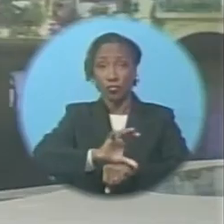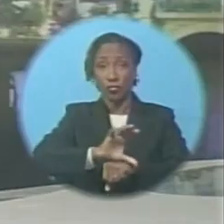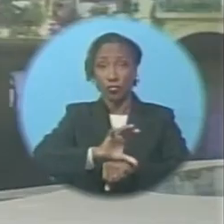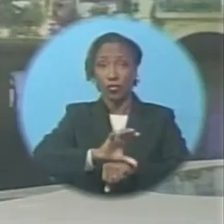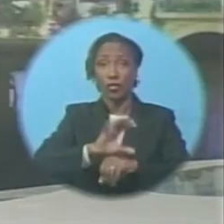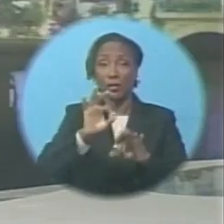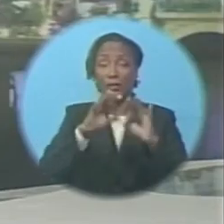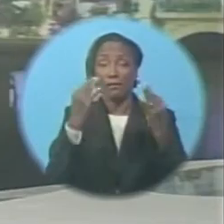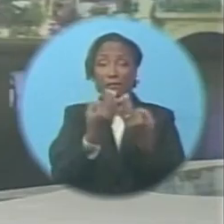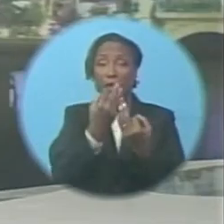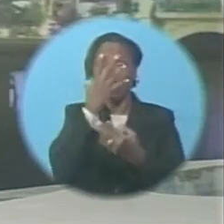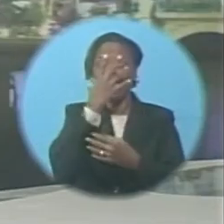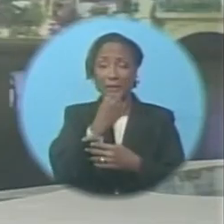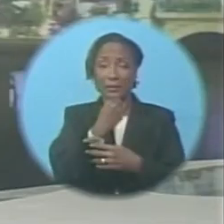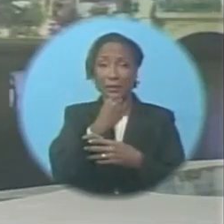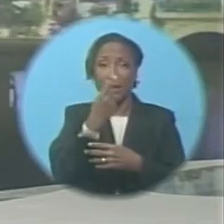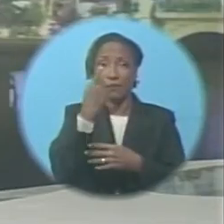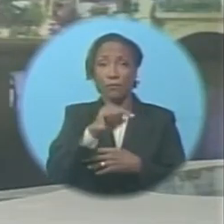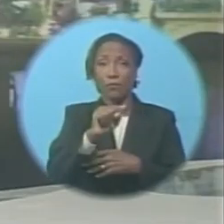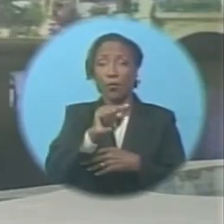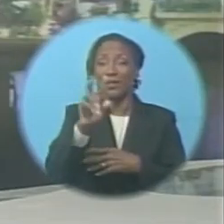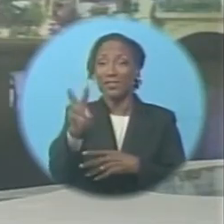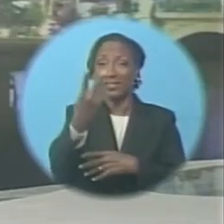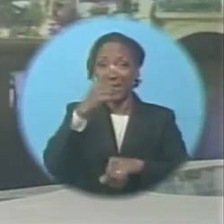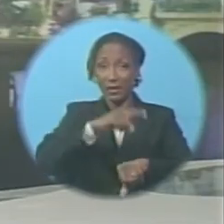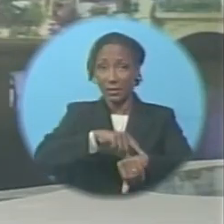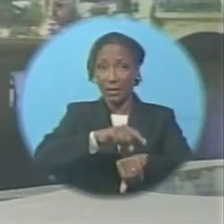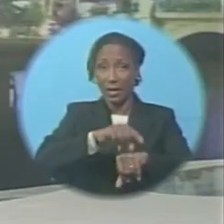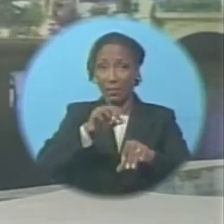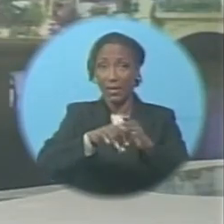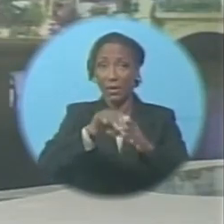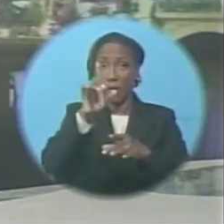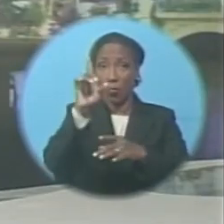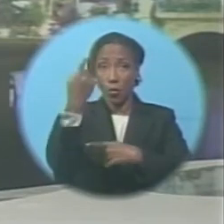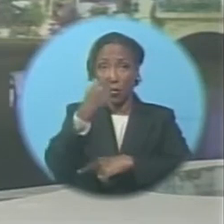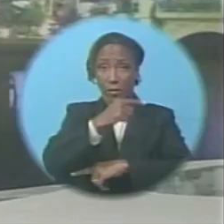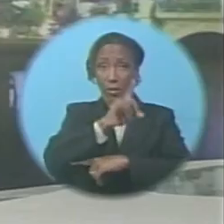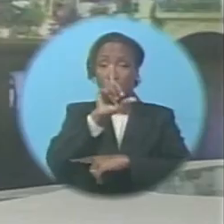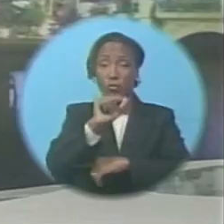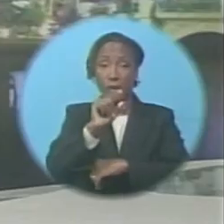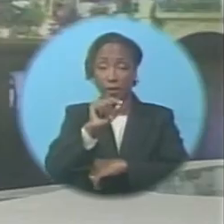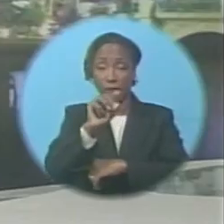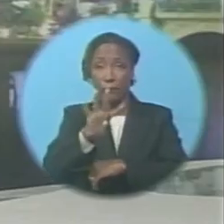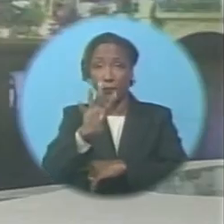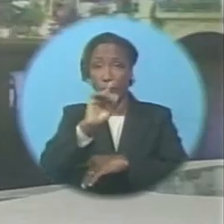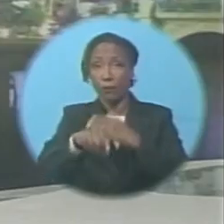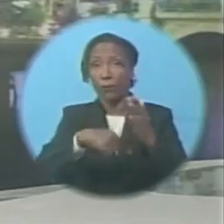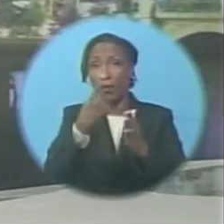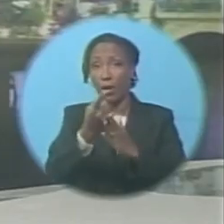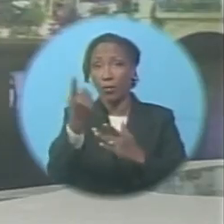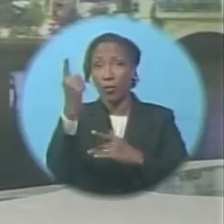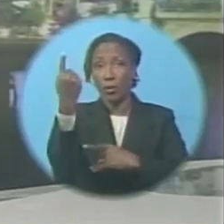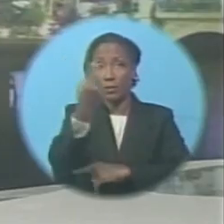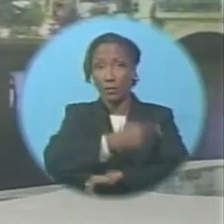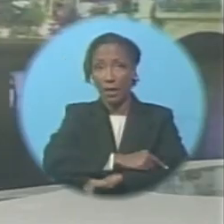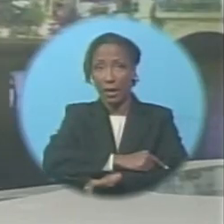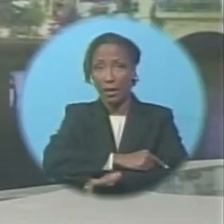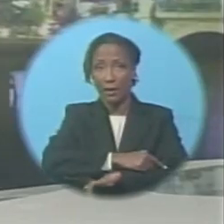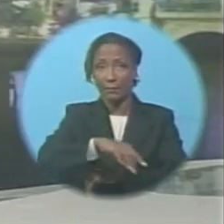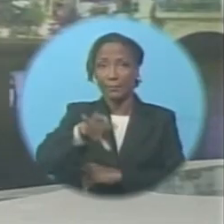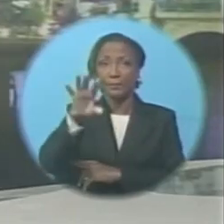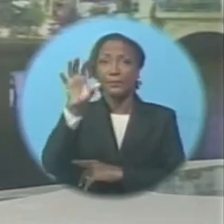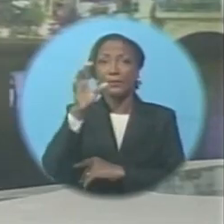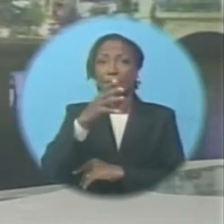24 hours. The Louis family of Silver Hill lost another member when Daniel Louis died in a car accident on the ABC